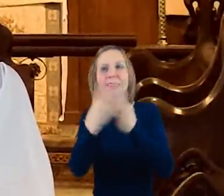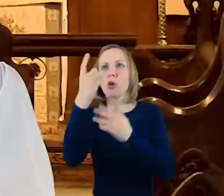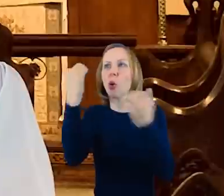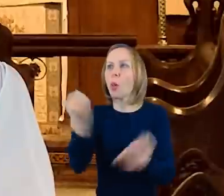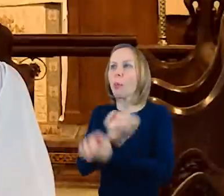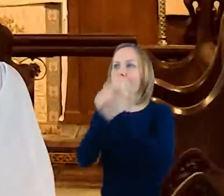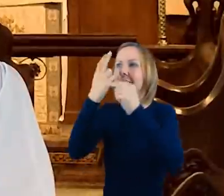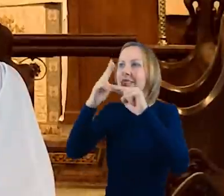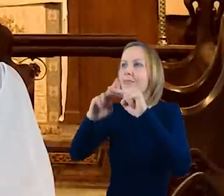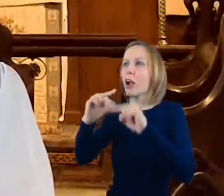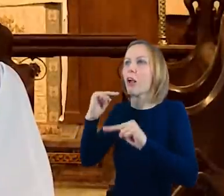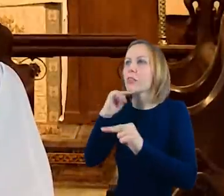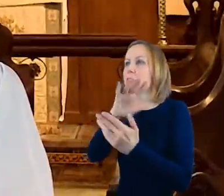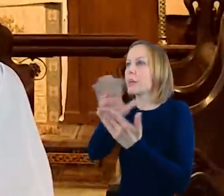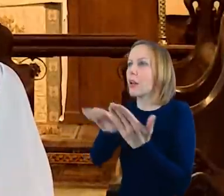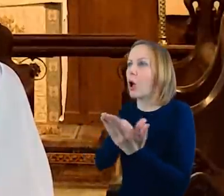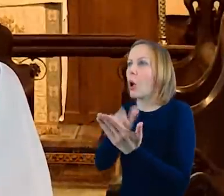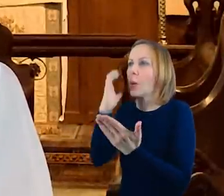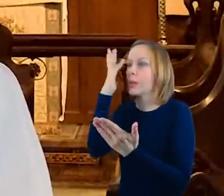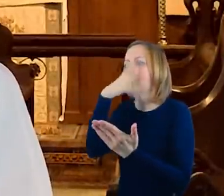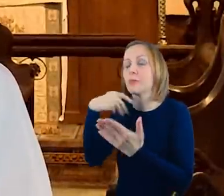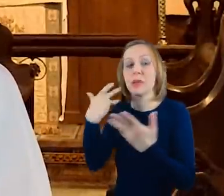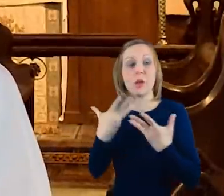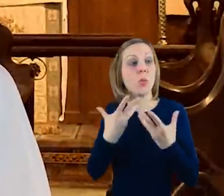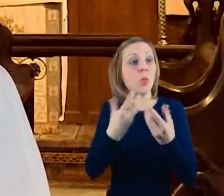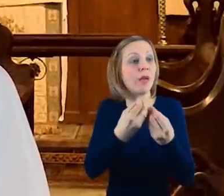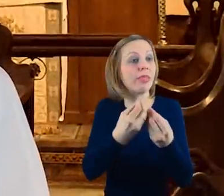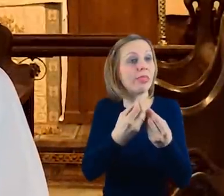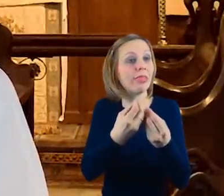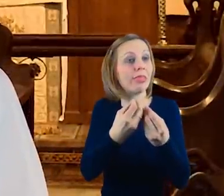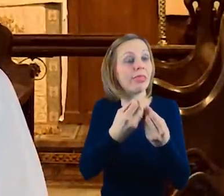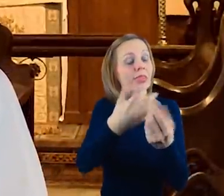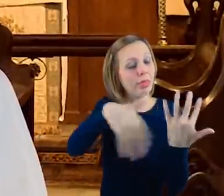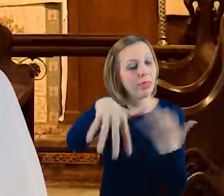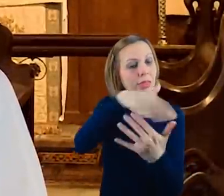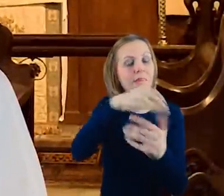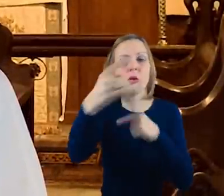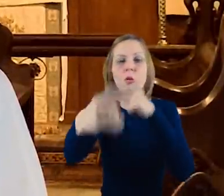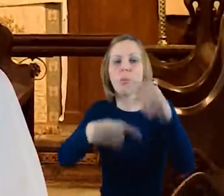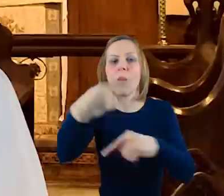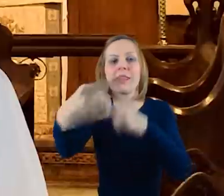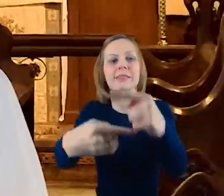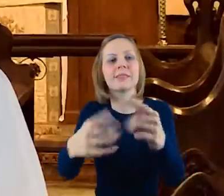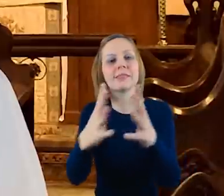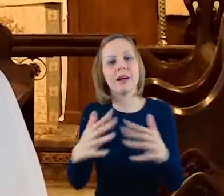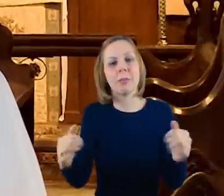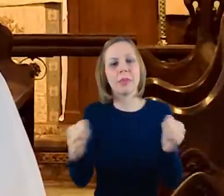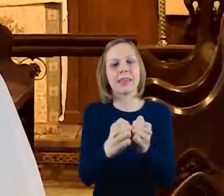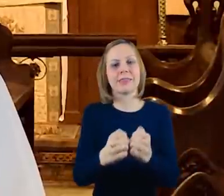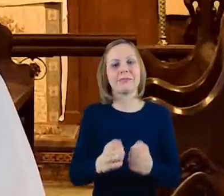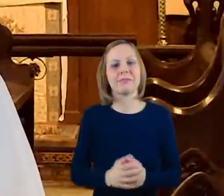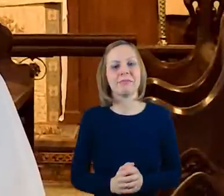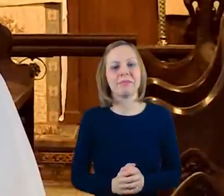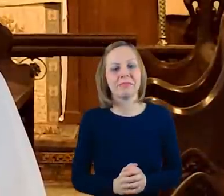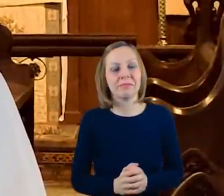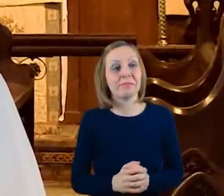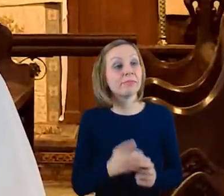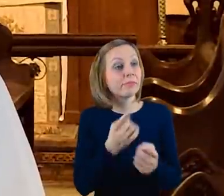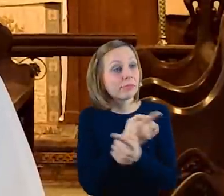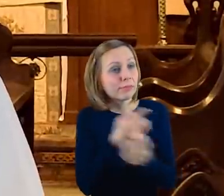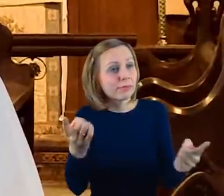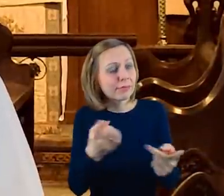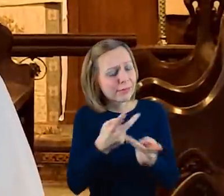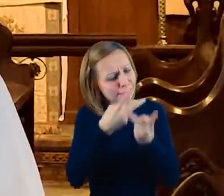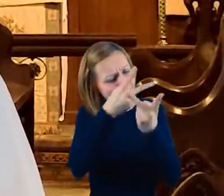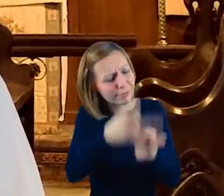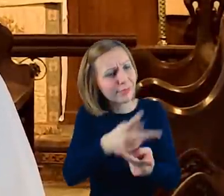Spirit be among you and remain with you always. Amen. Tend the earth, care